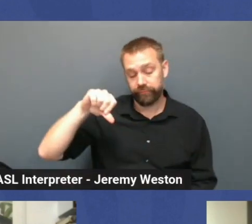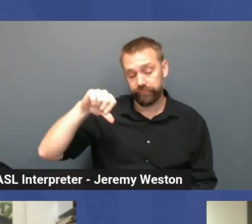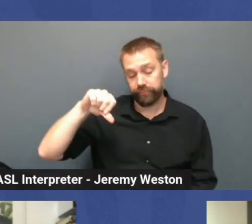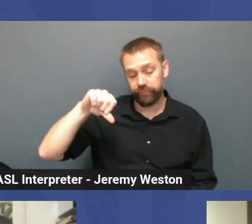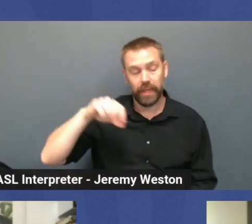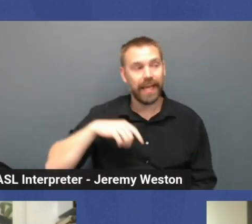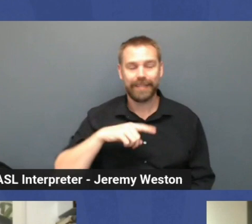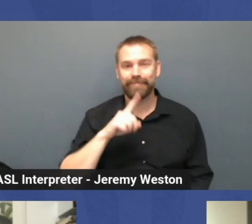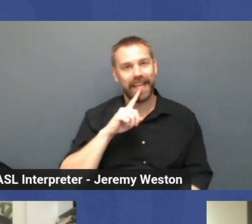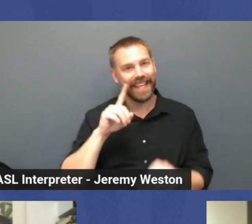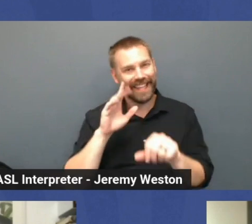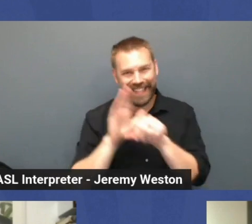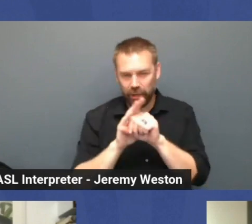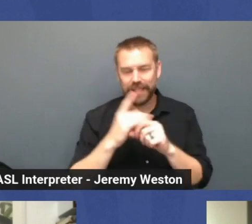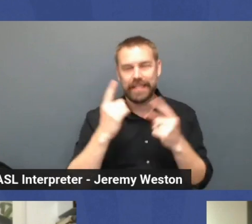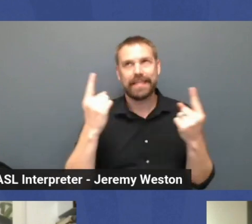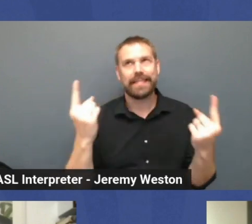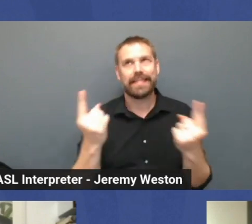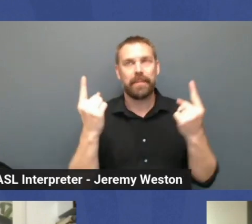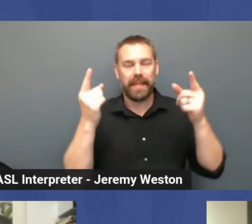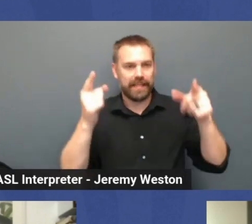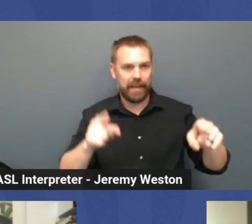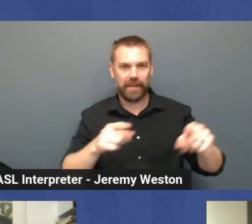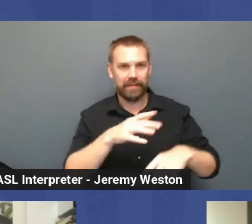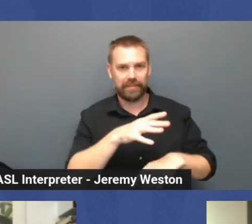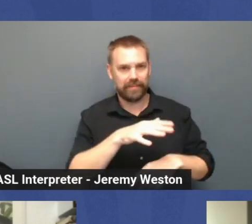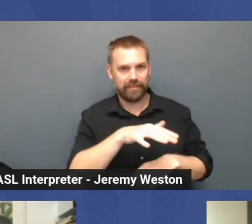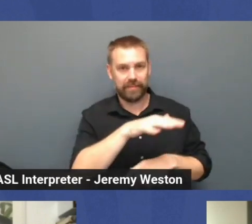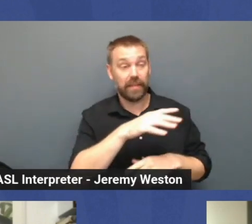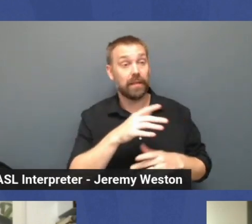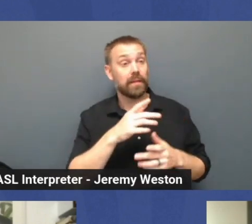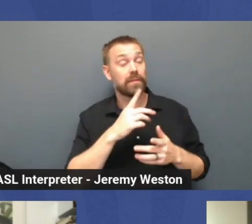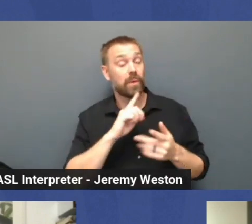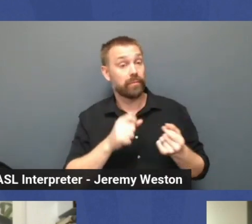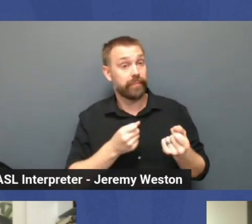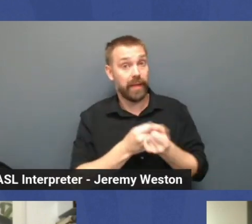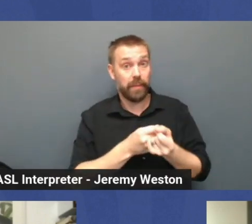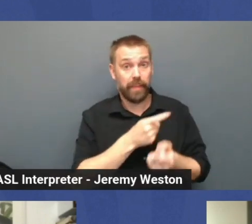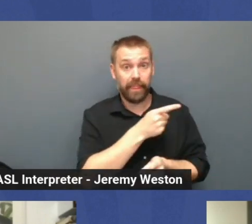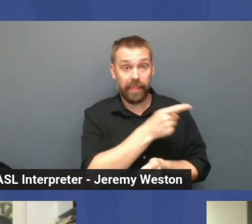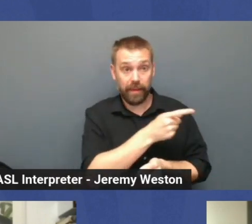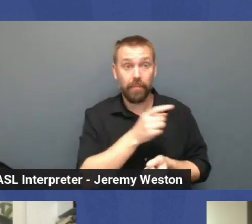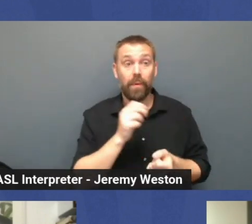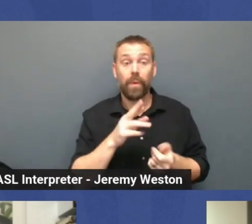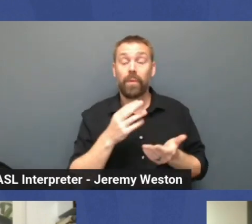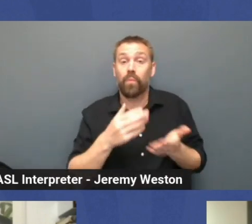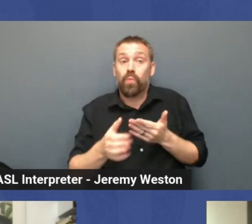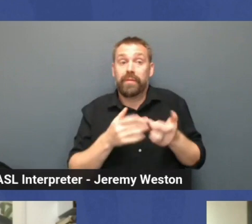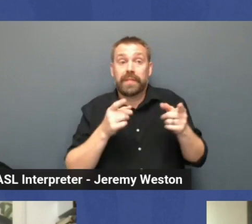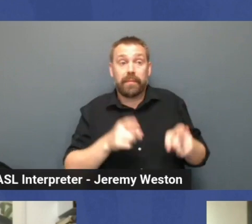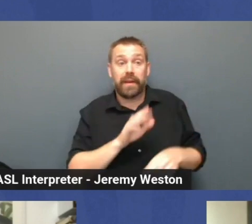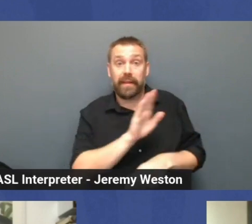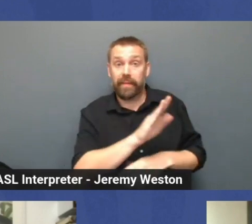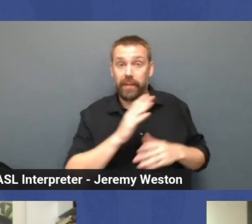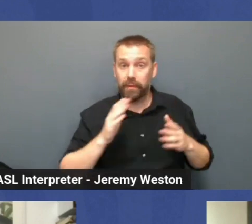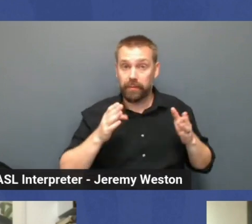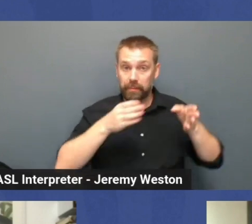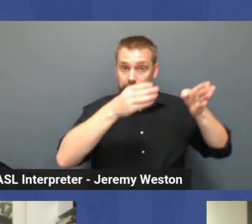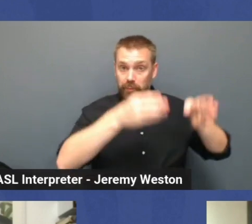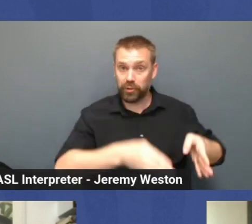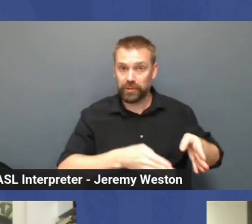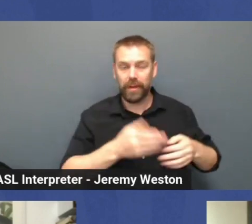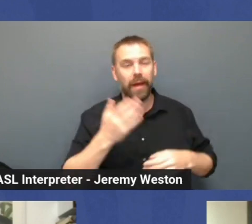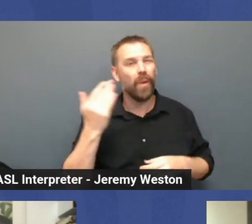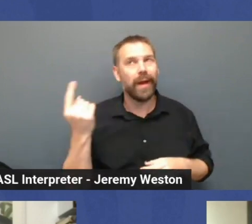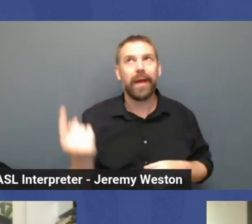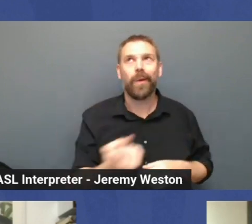that something's going on. So to help them and to help whatever's happening with their person, because it always connects to them being policed in